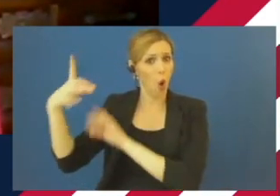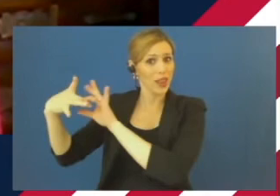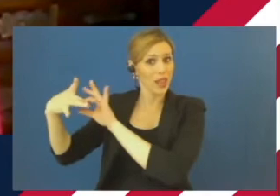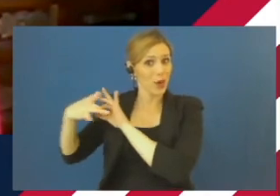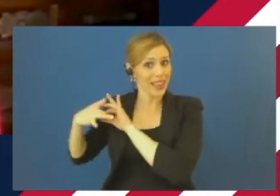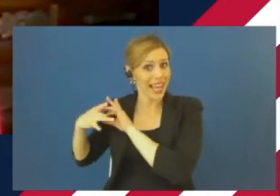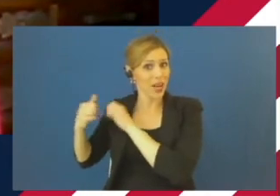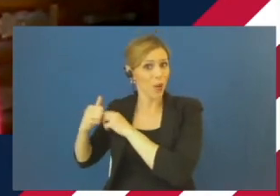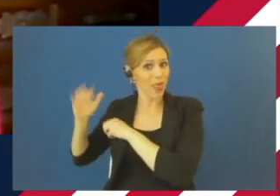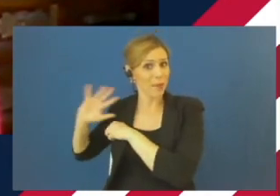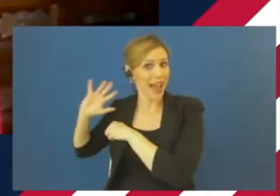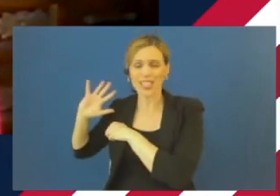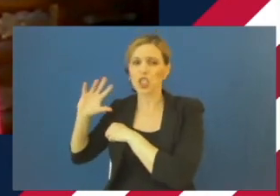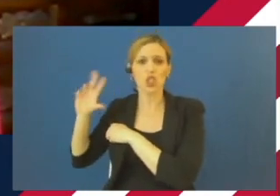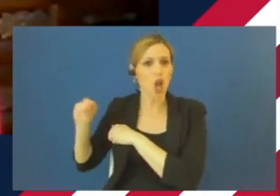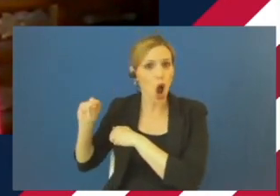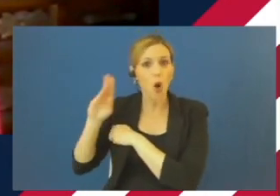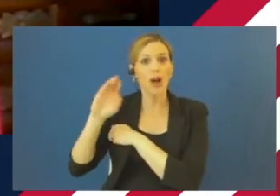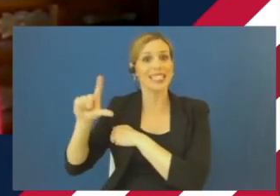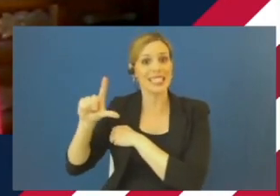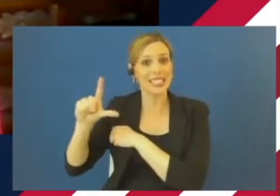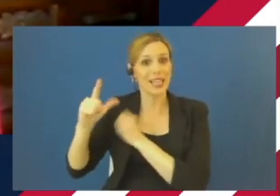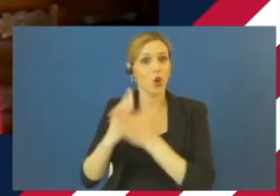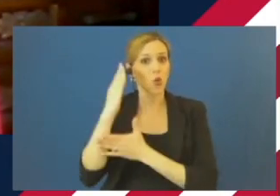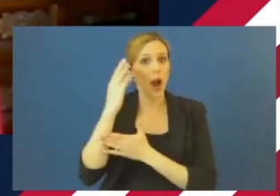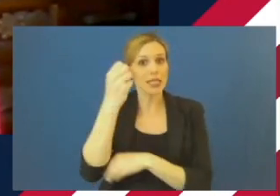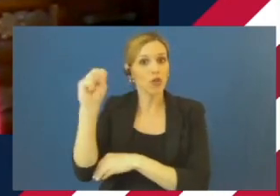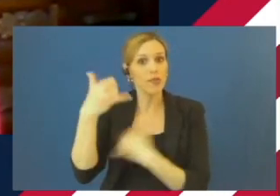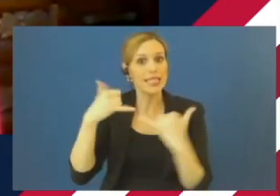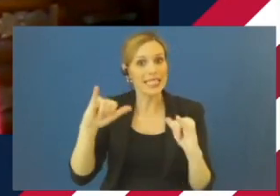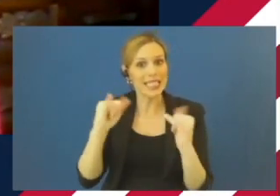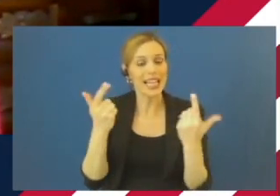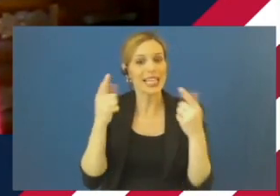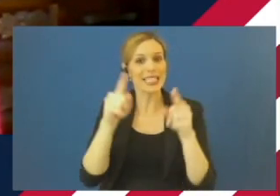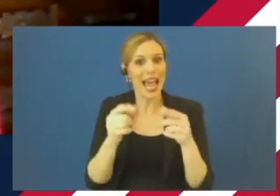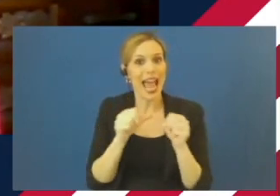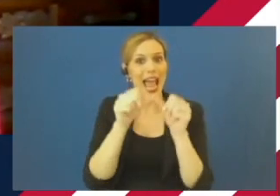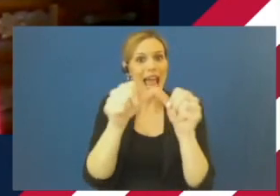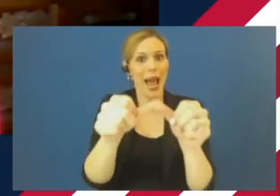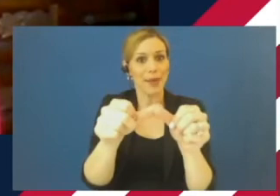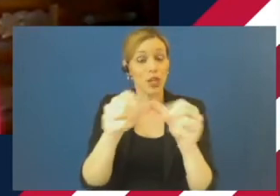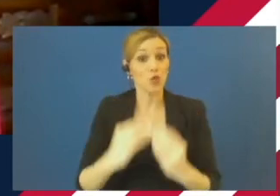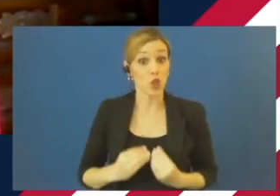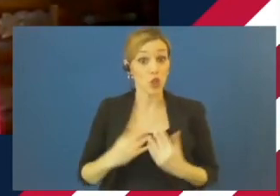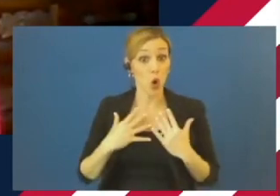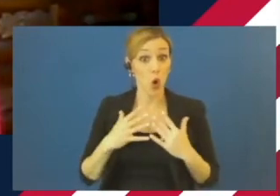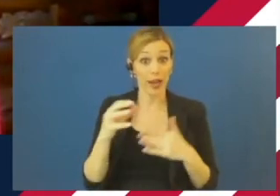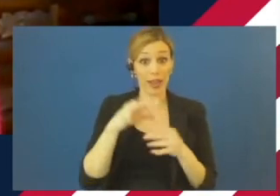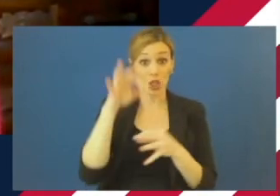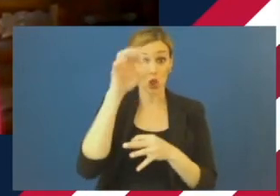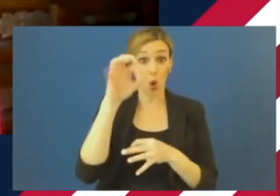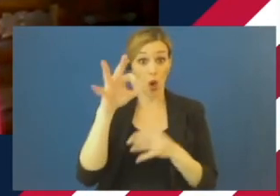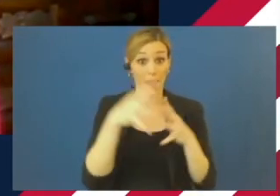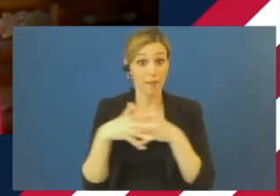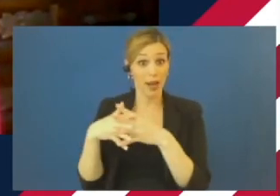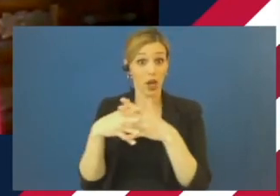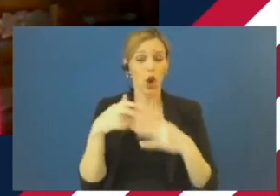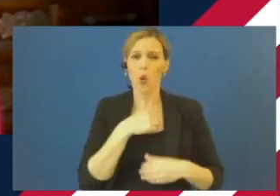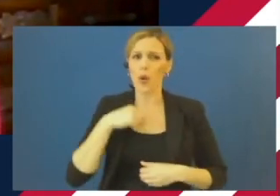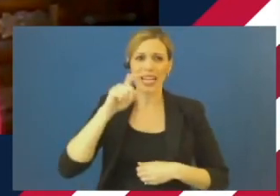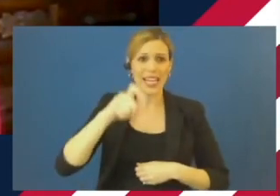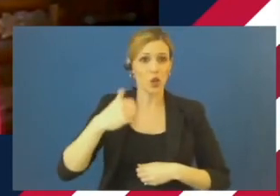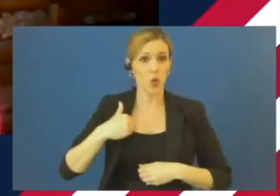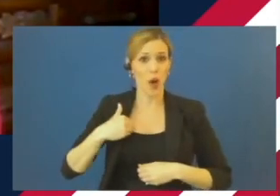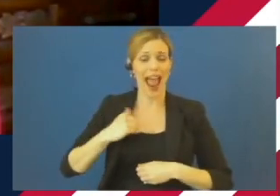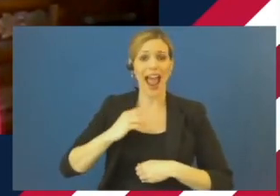action to overcome the inequality that persists. I find the soul of America in striving to reach the ideals that our country aspires to, not